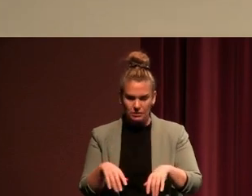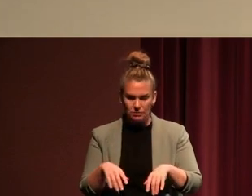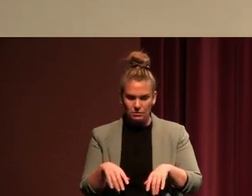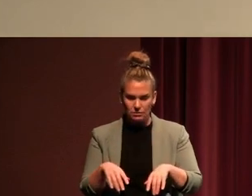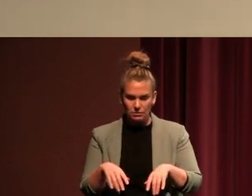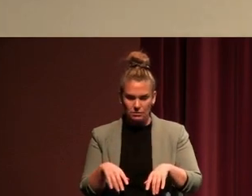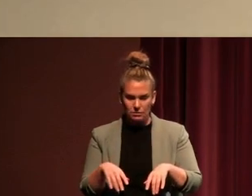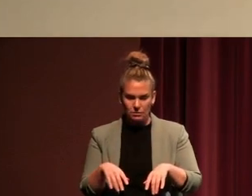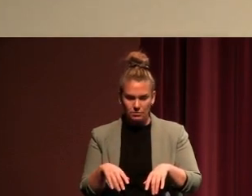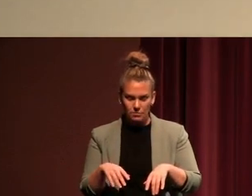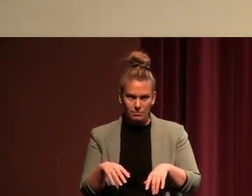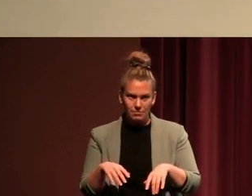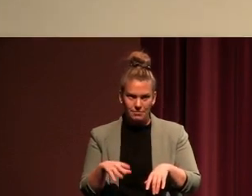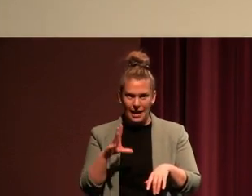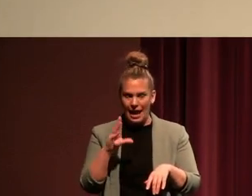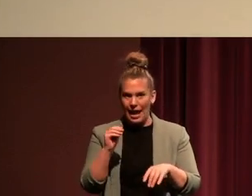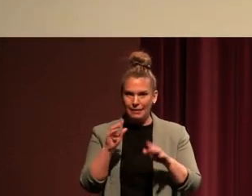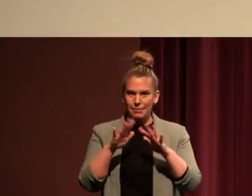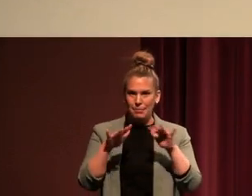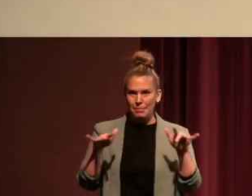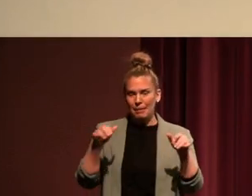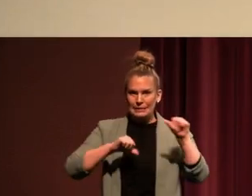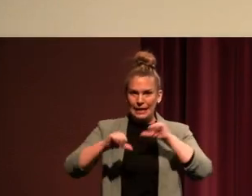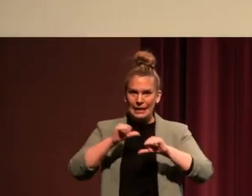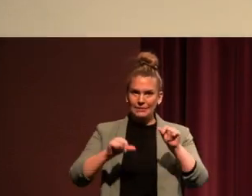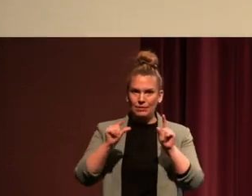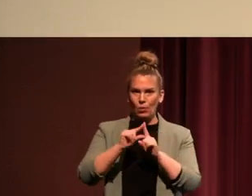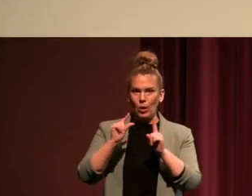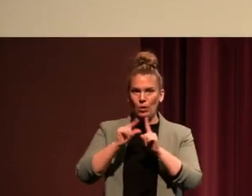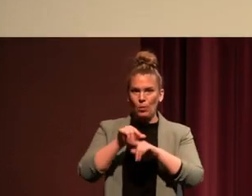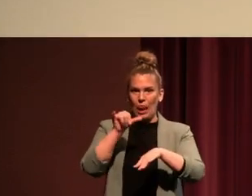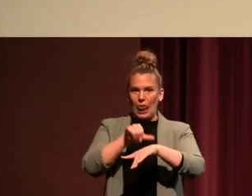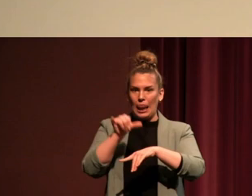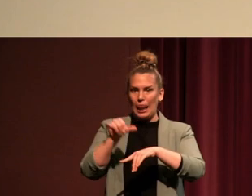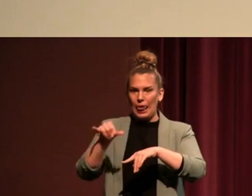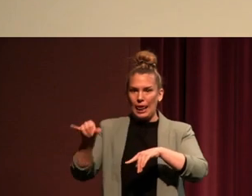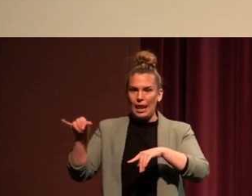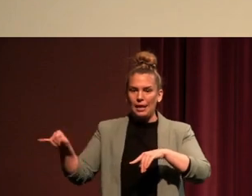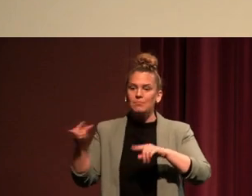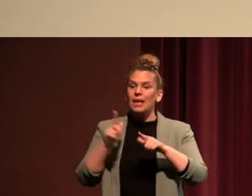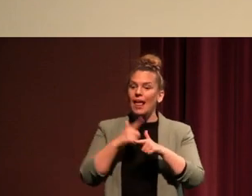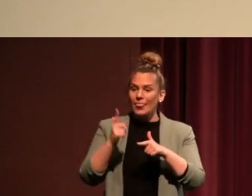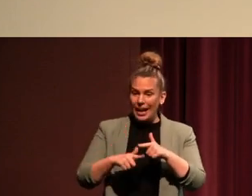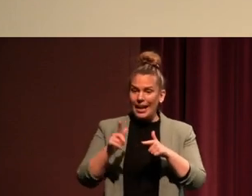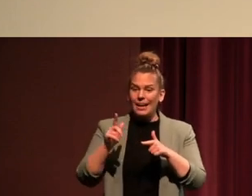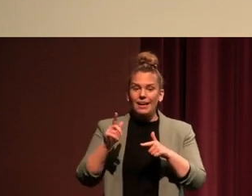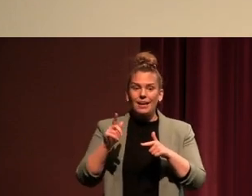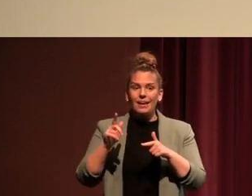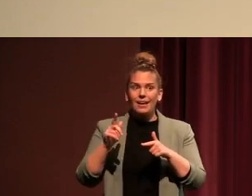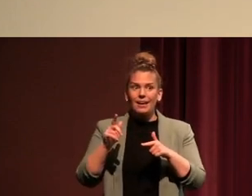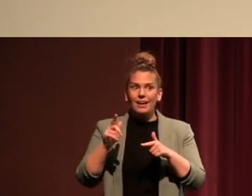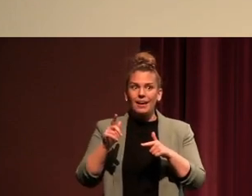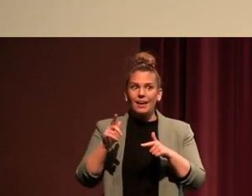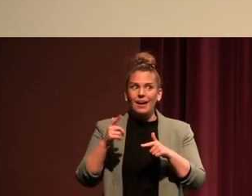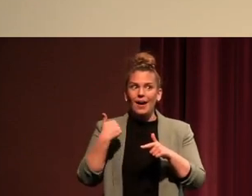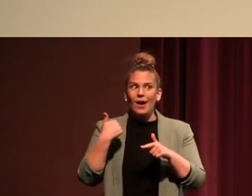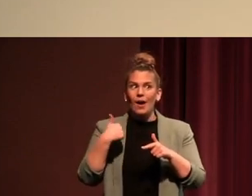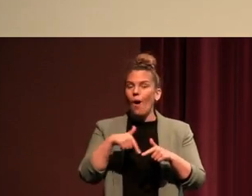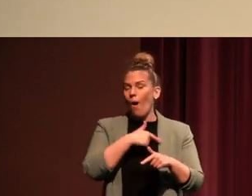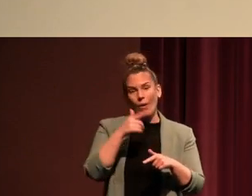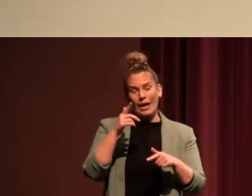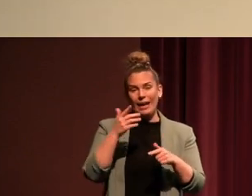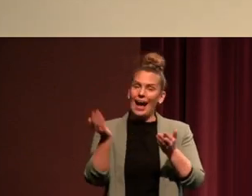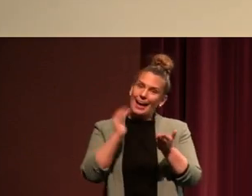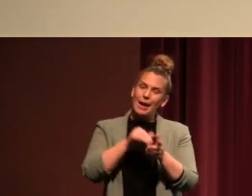exponential function to detrend the tree ring series. And then for each of those tree ring segments, we calculate a Pearson's product moment